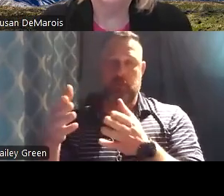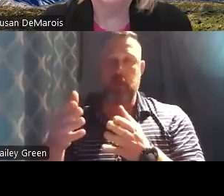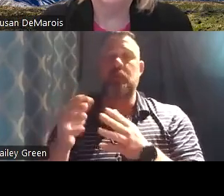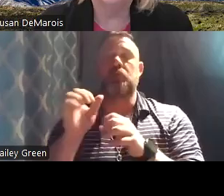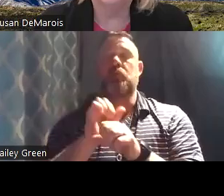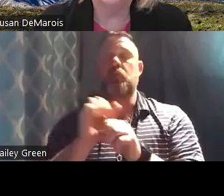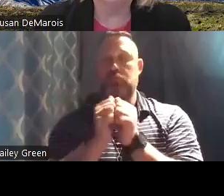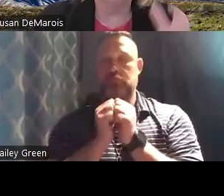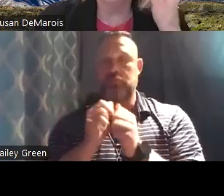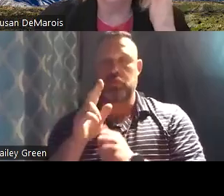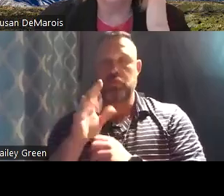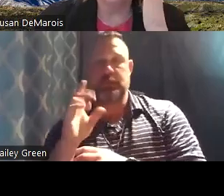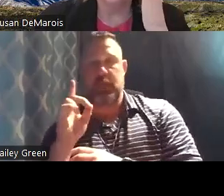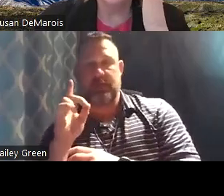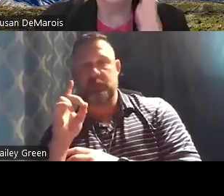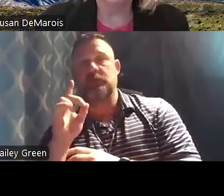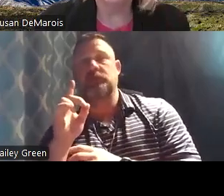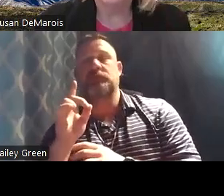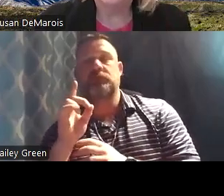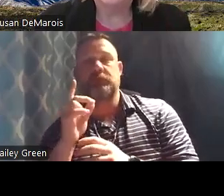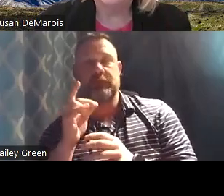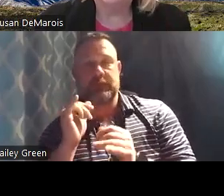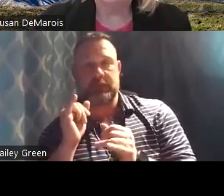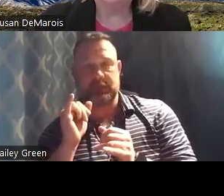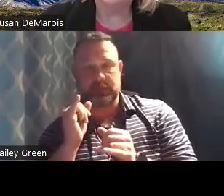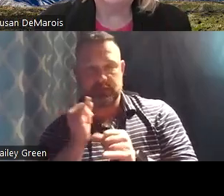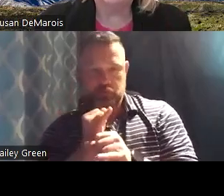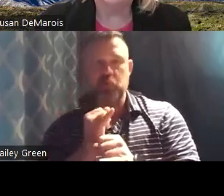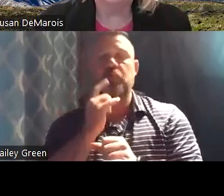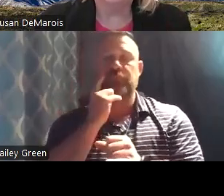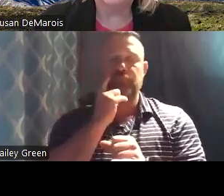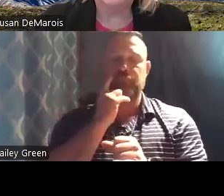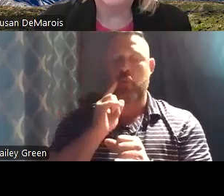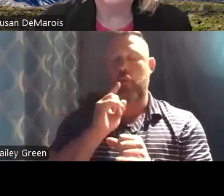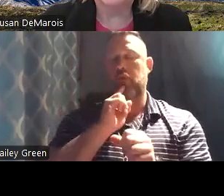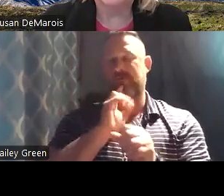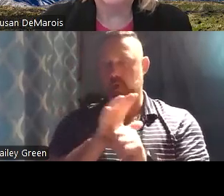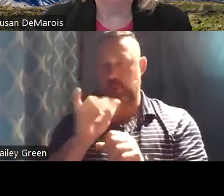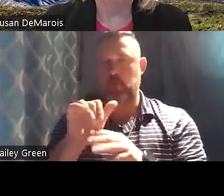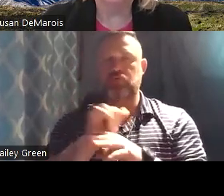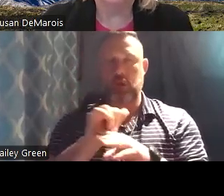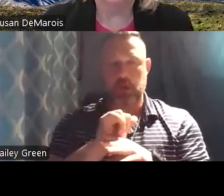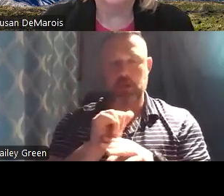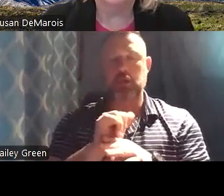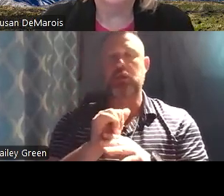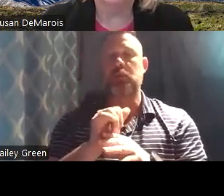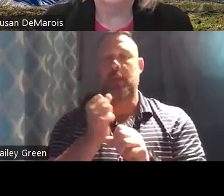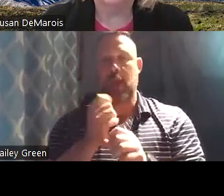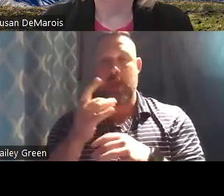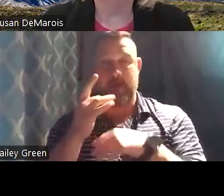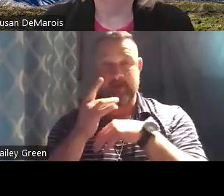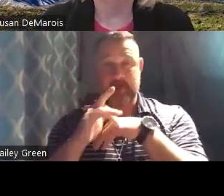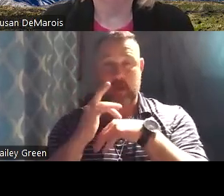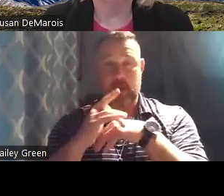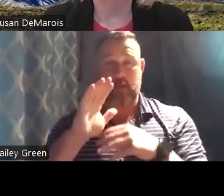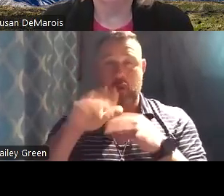with UC Davis Caregiver Institute to validate those trainings and to make available